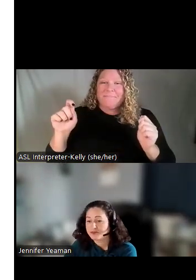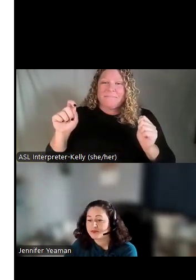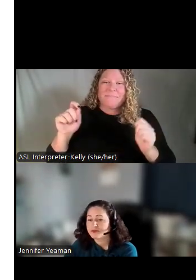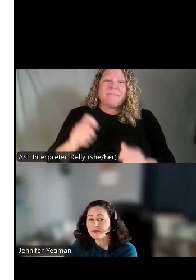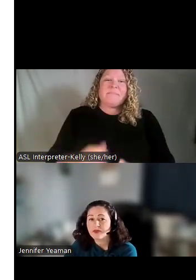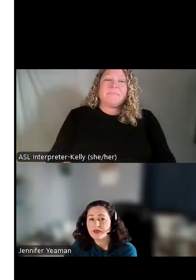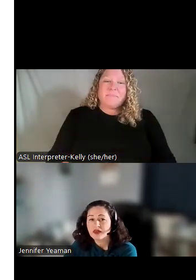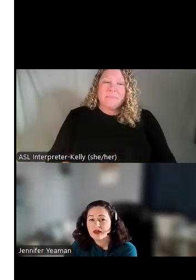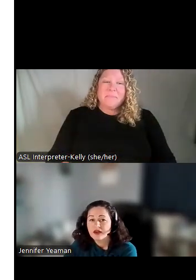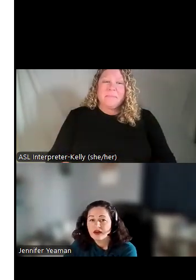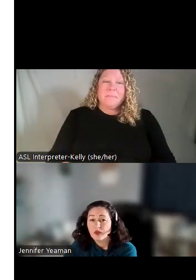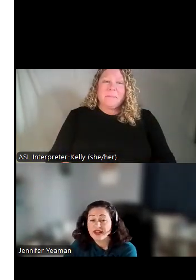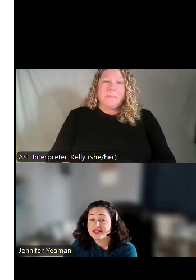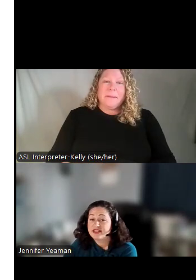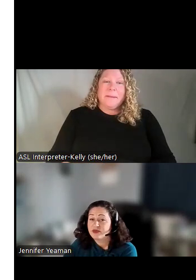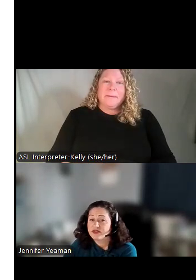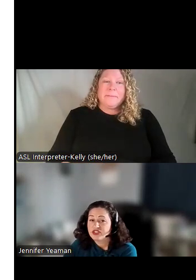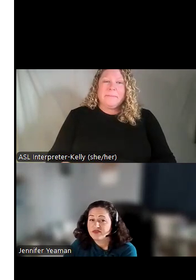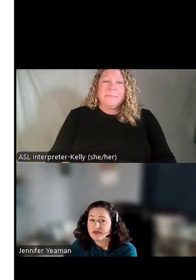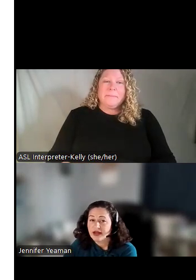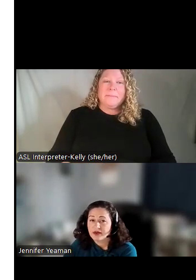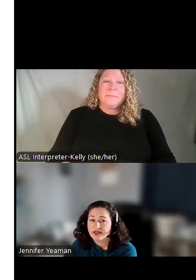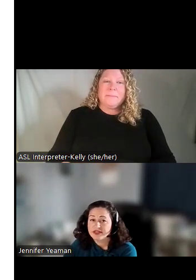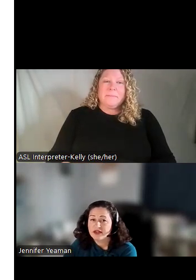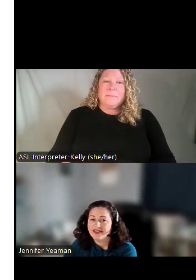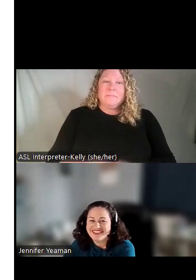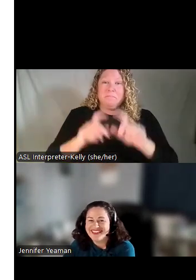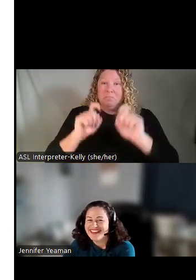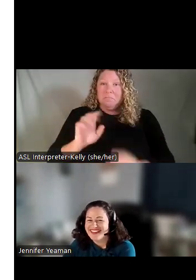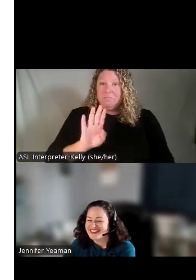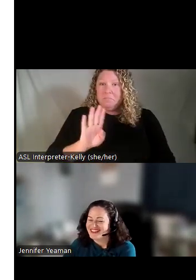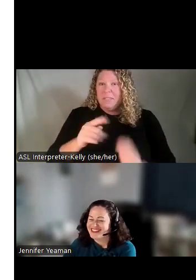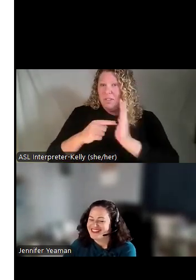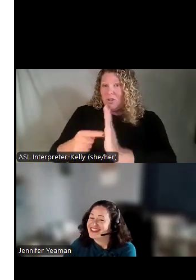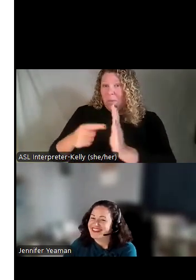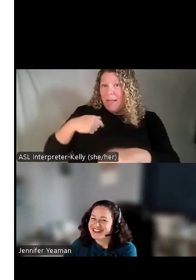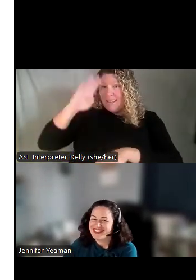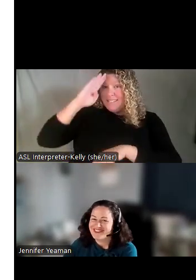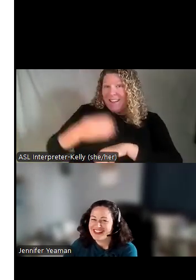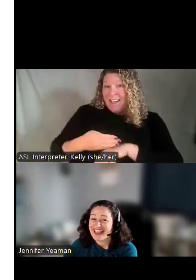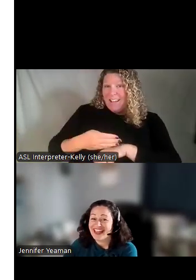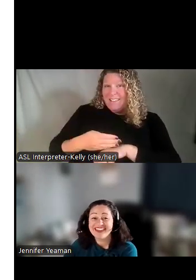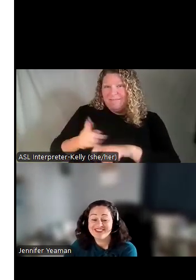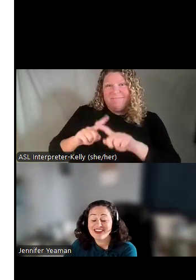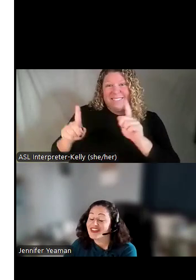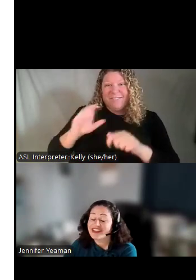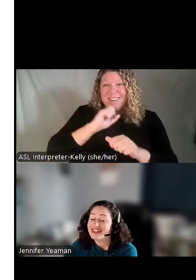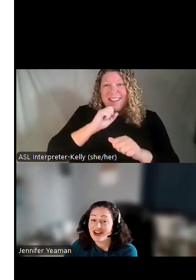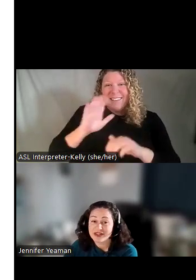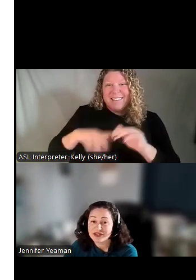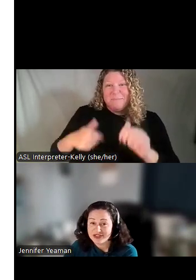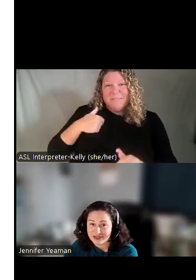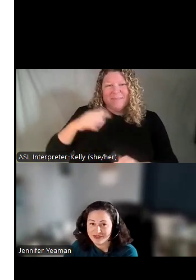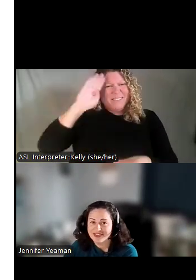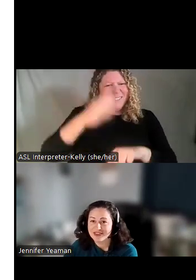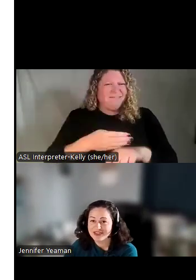B. When I tested revision B out on my son, he's from a different generation than me, and he let me know that he could